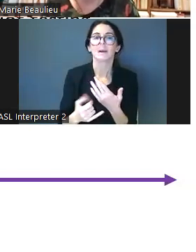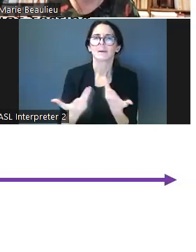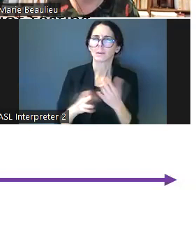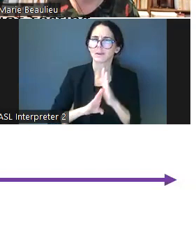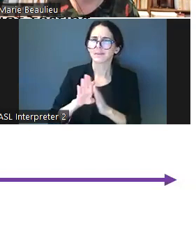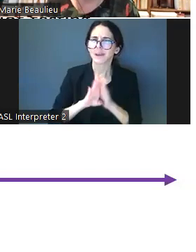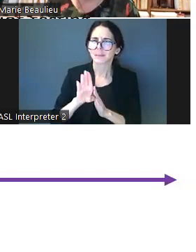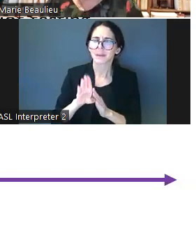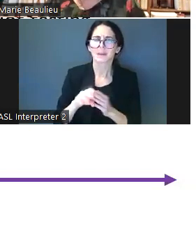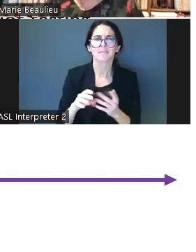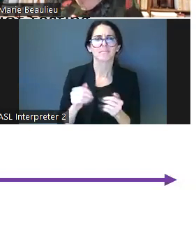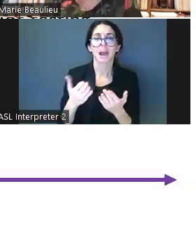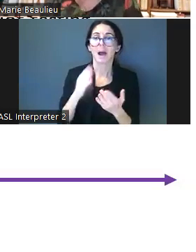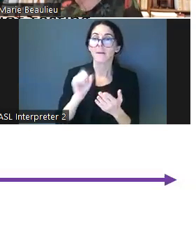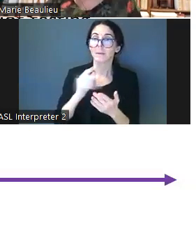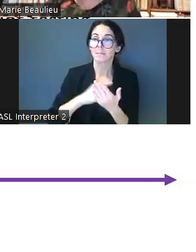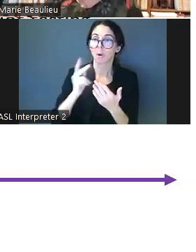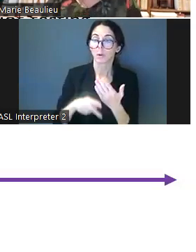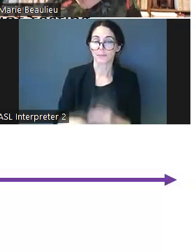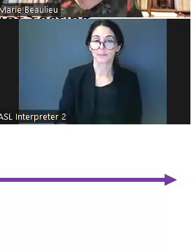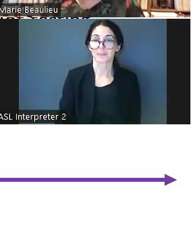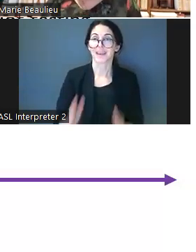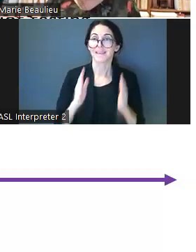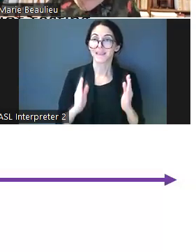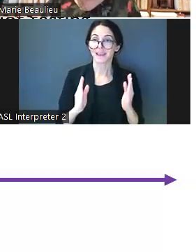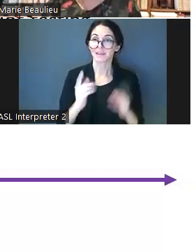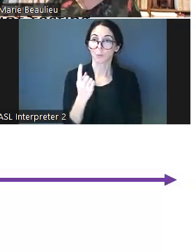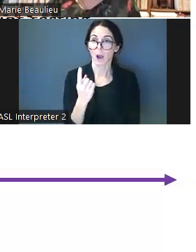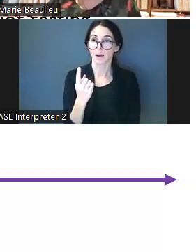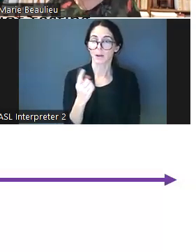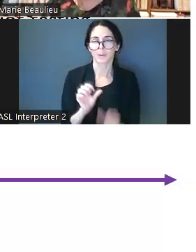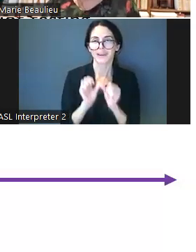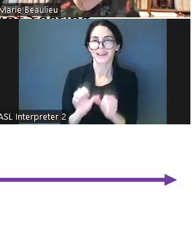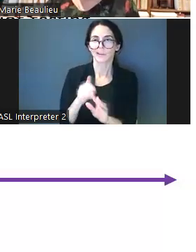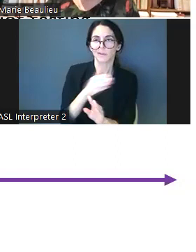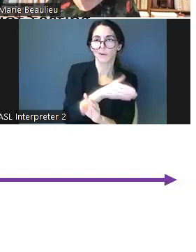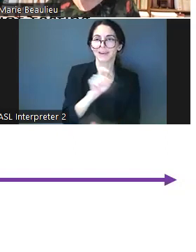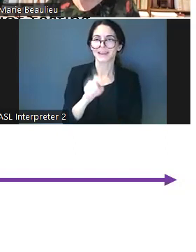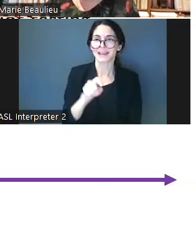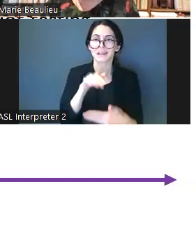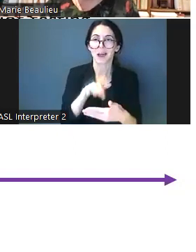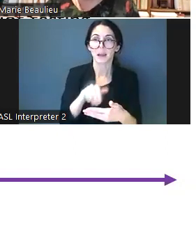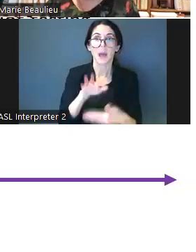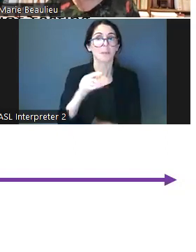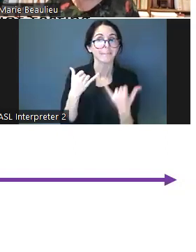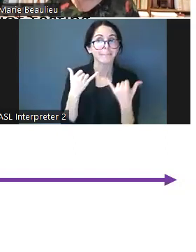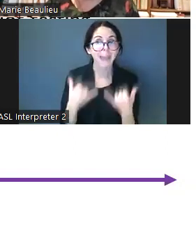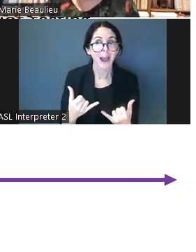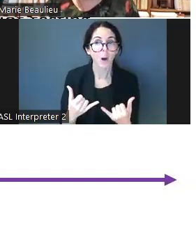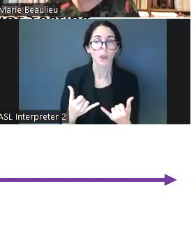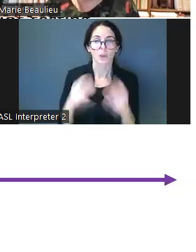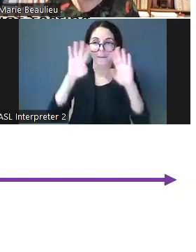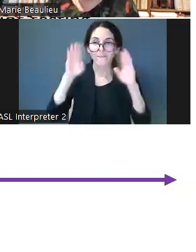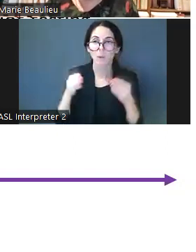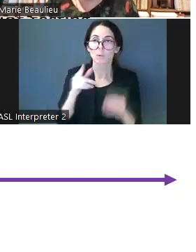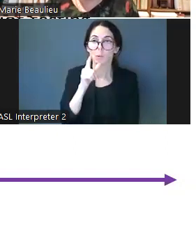evaluation of a program. And the first phase was to continue the need study, but this time with people directly involved in